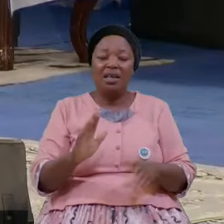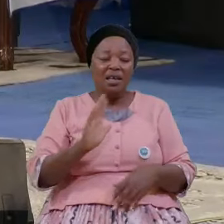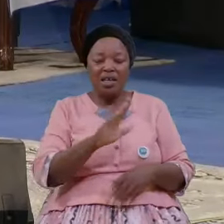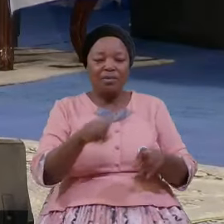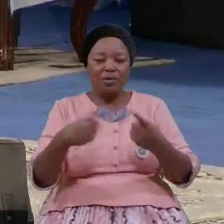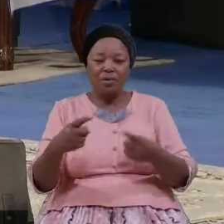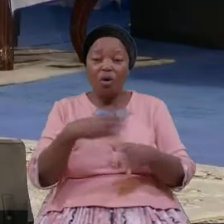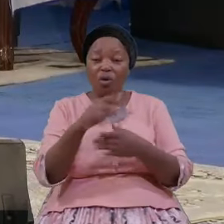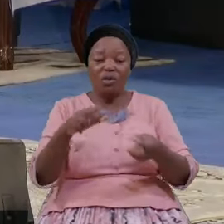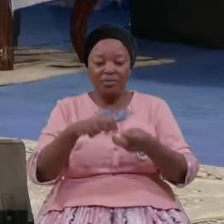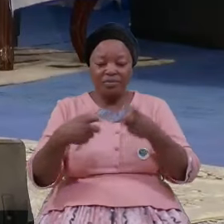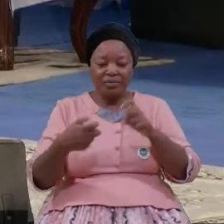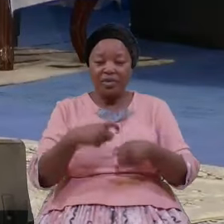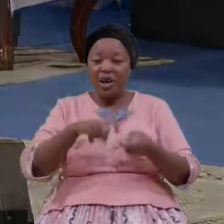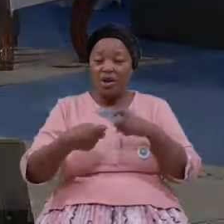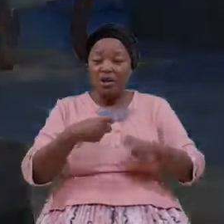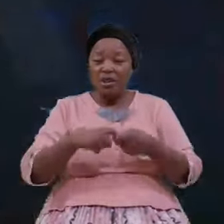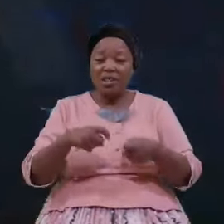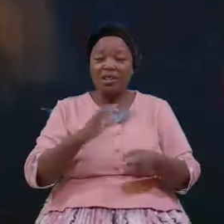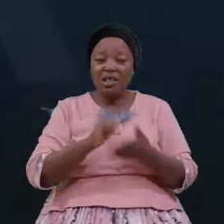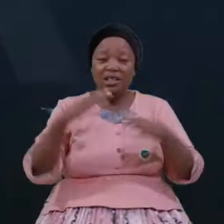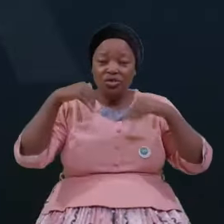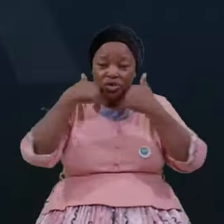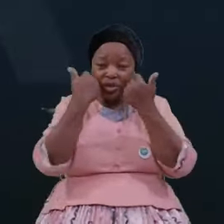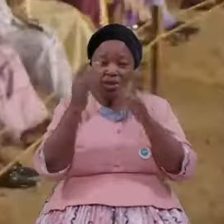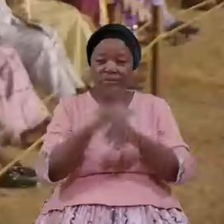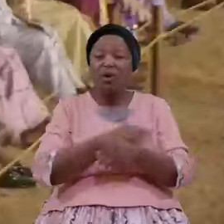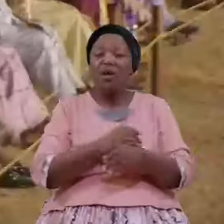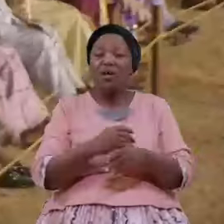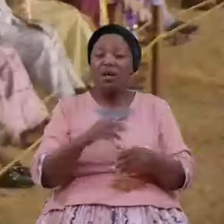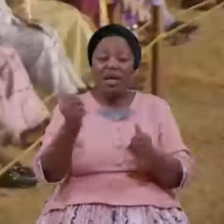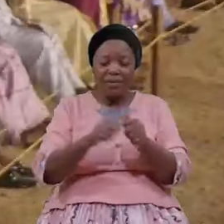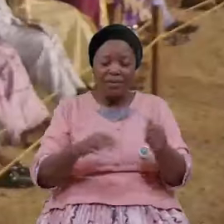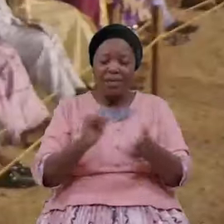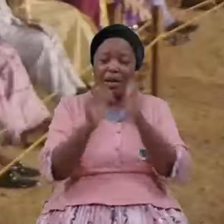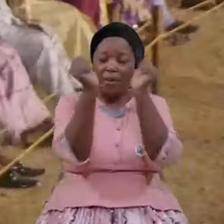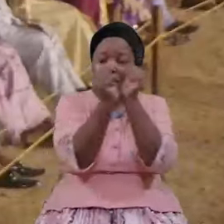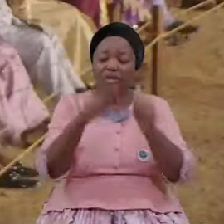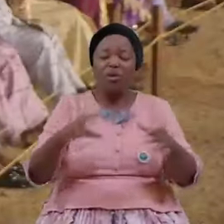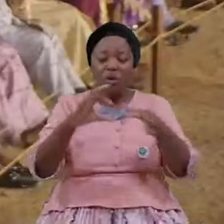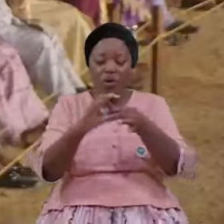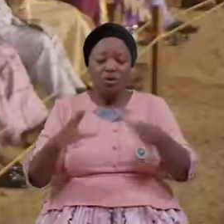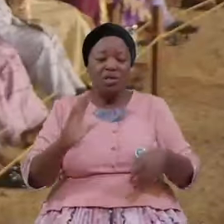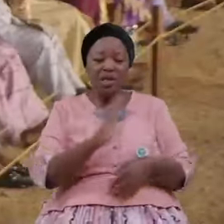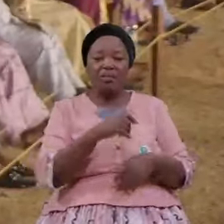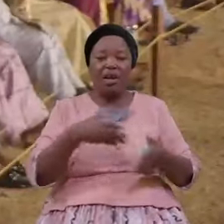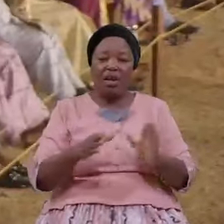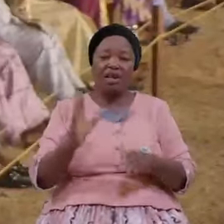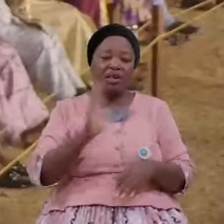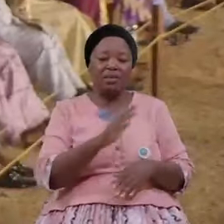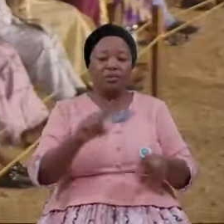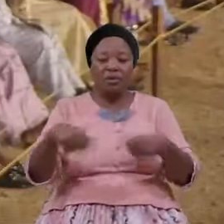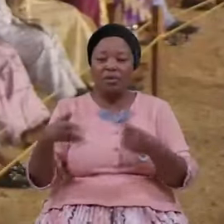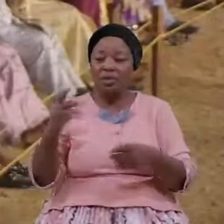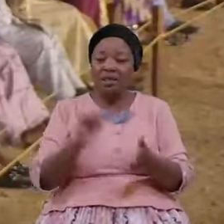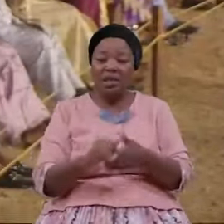everything shameful that bound you, loose him. Let him go. The things that ties you